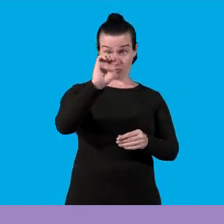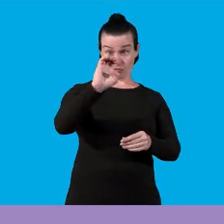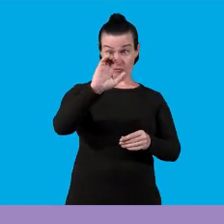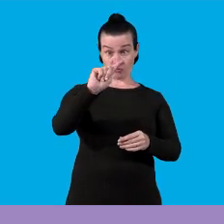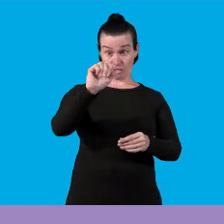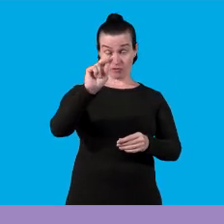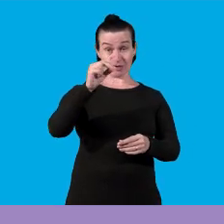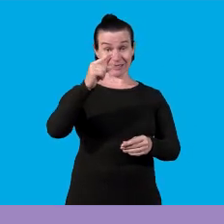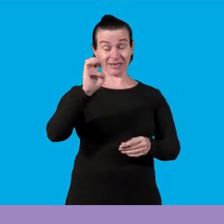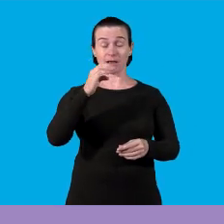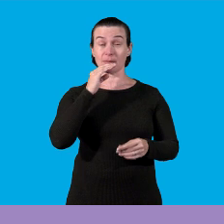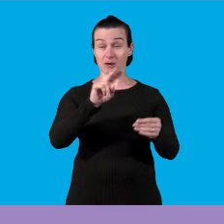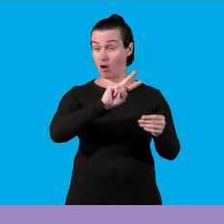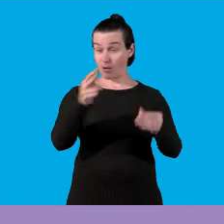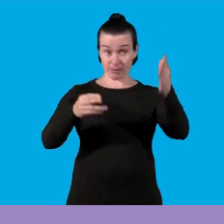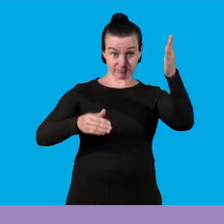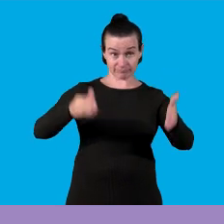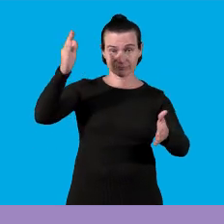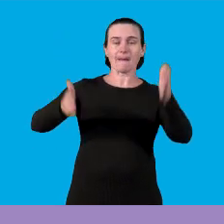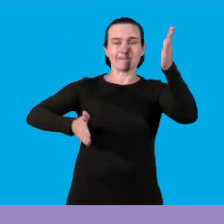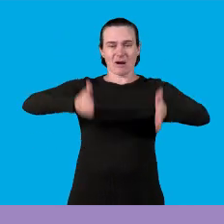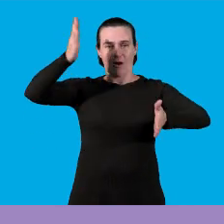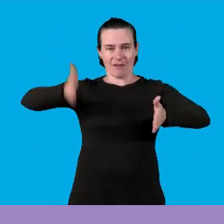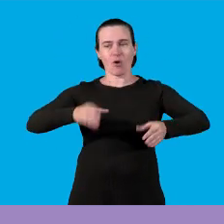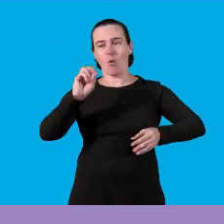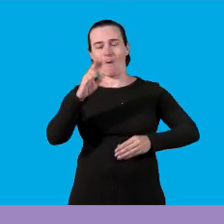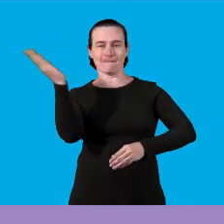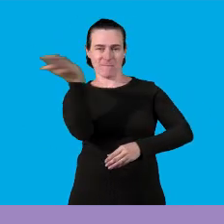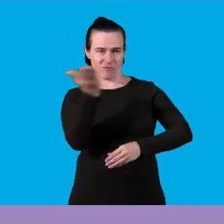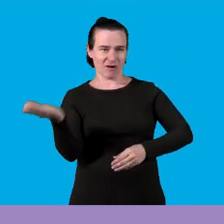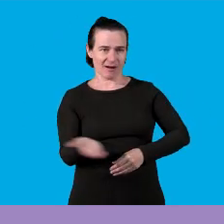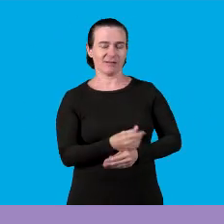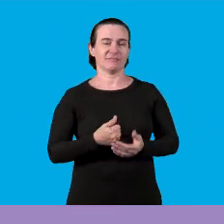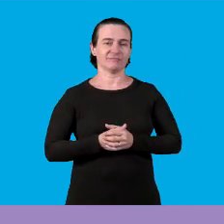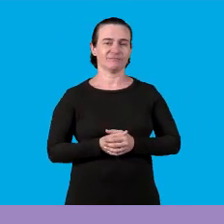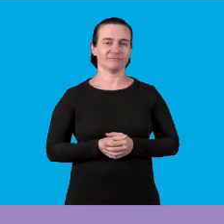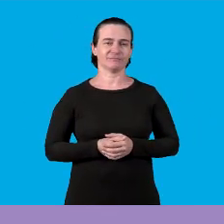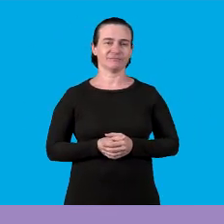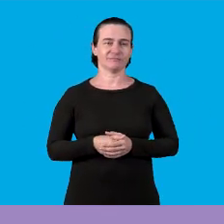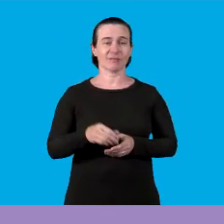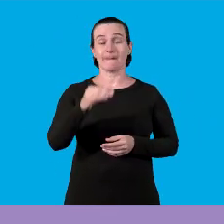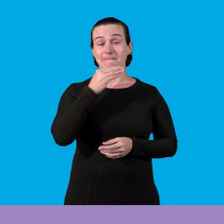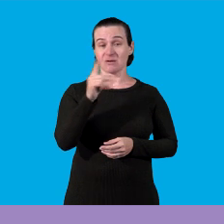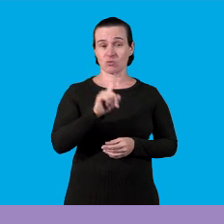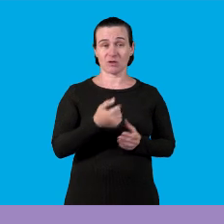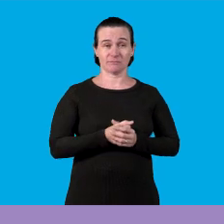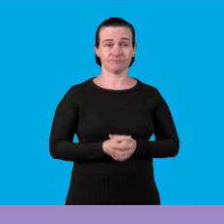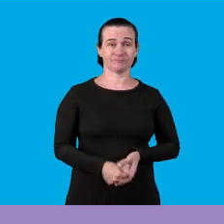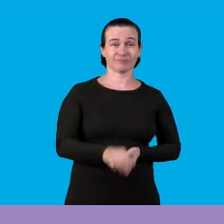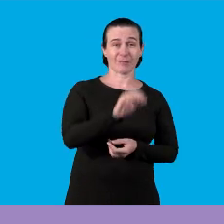parallel and equal, and therefore with that we then know that that means these two, A,